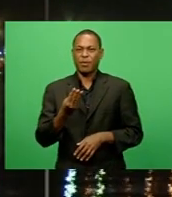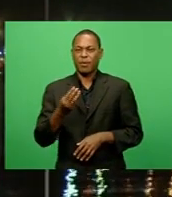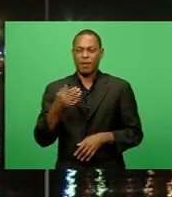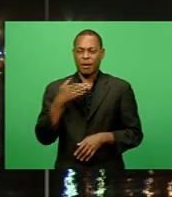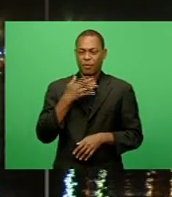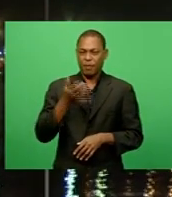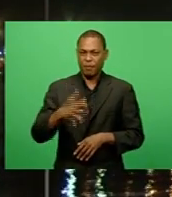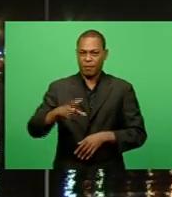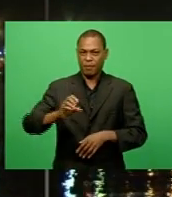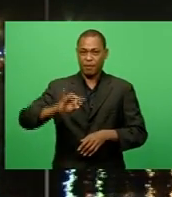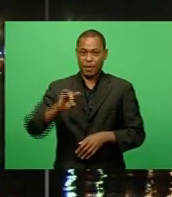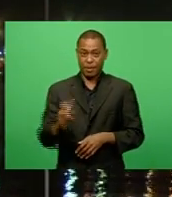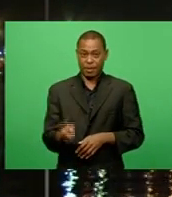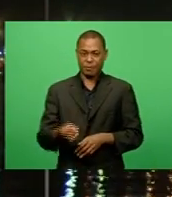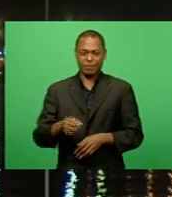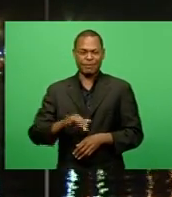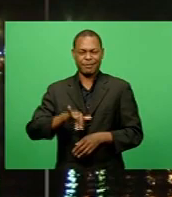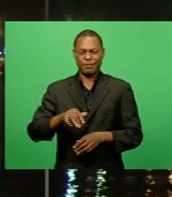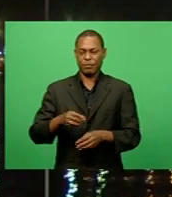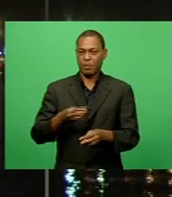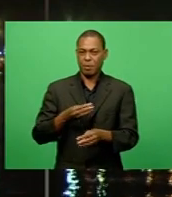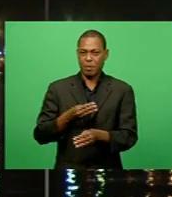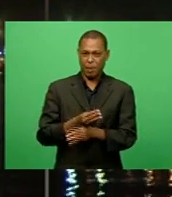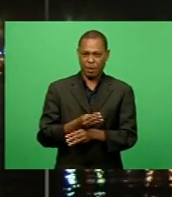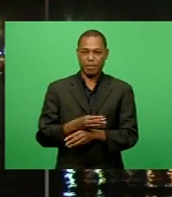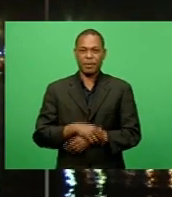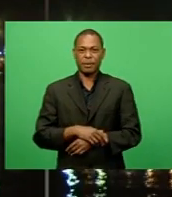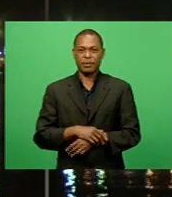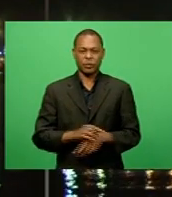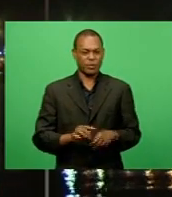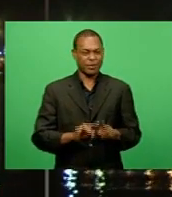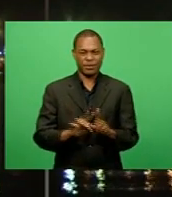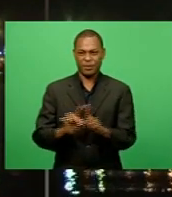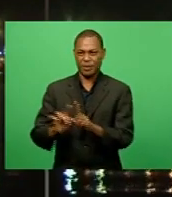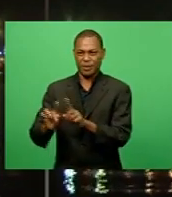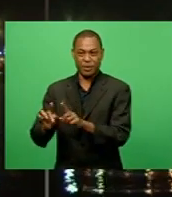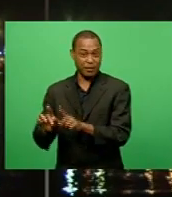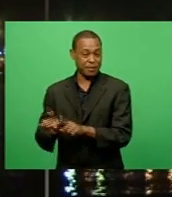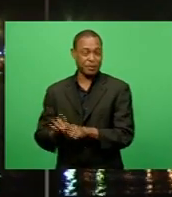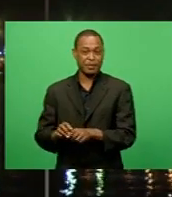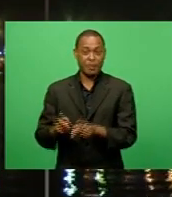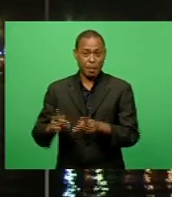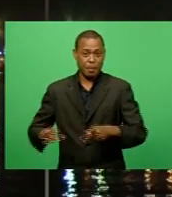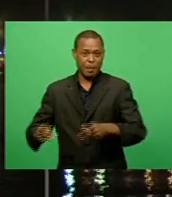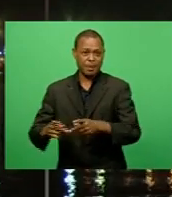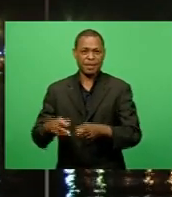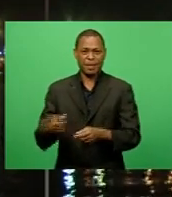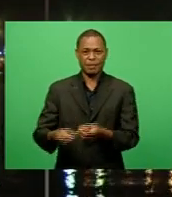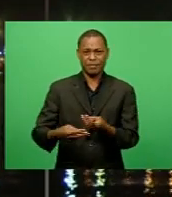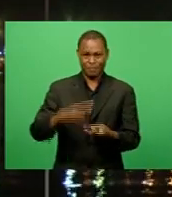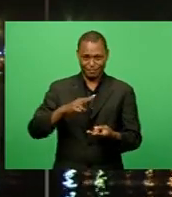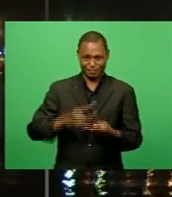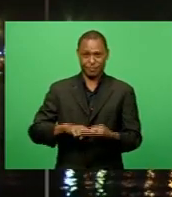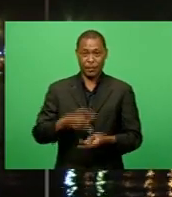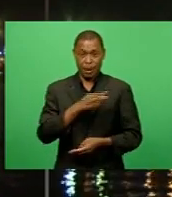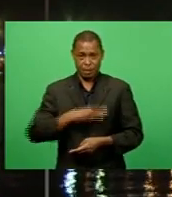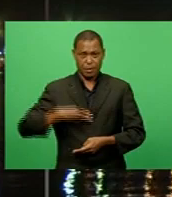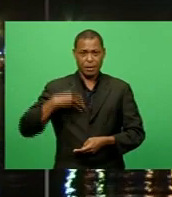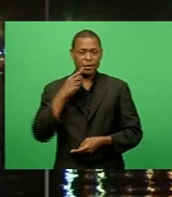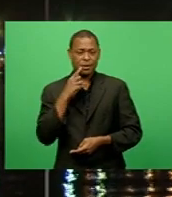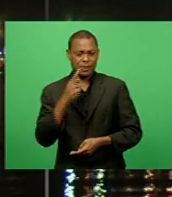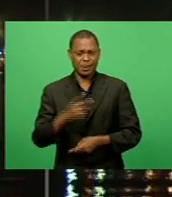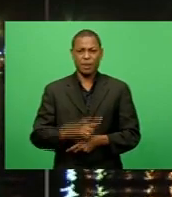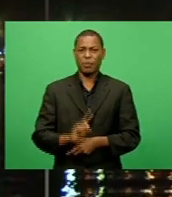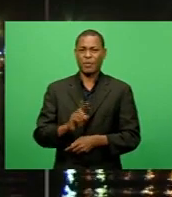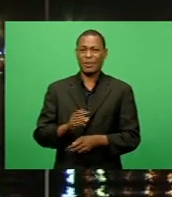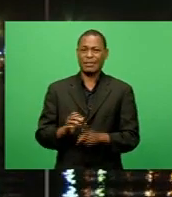$350,000 every month into the rural and maritime communities for the purchase of fresh produce. Minister Dr. Mahendra Reddy says this is an